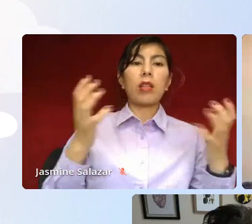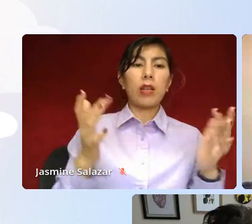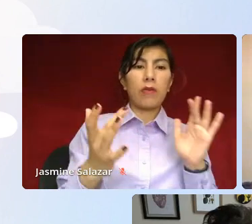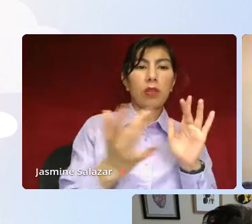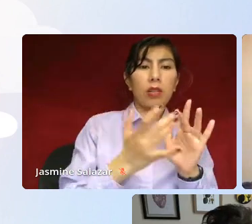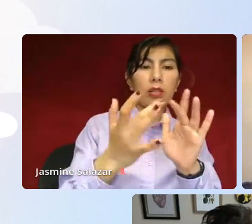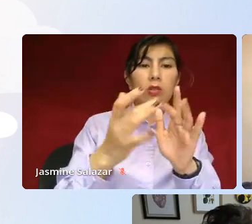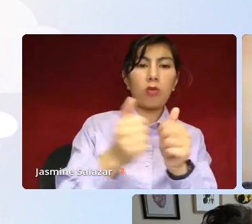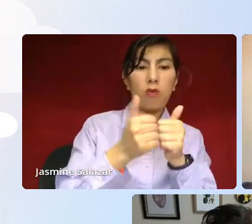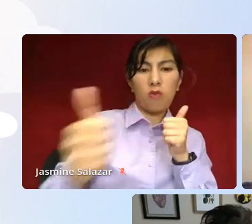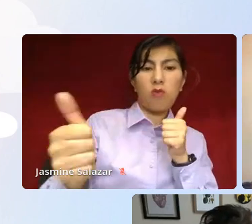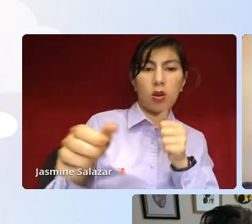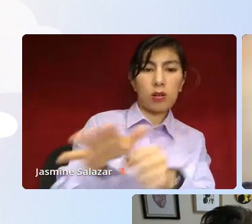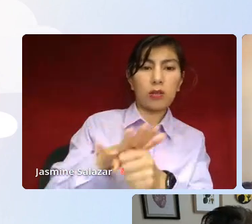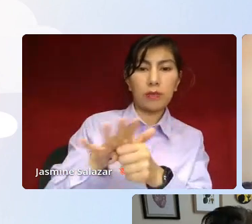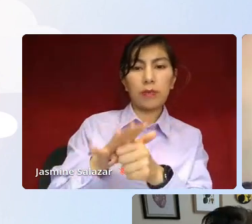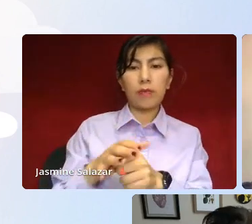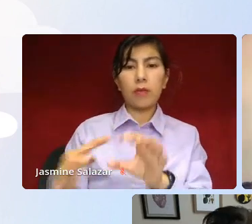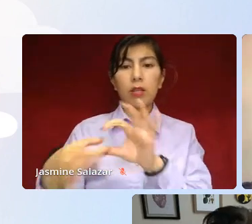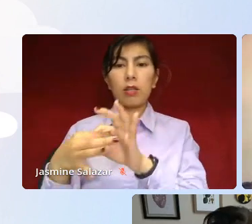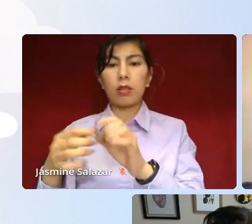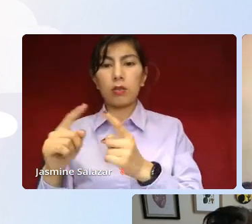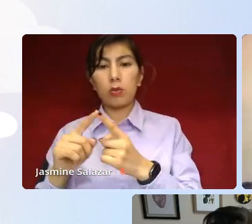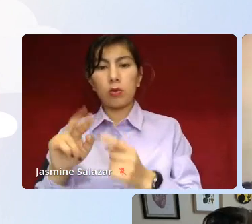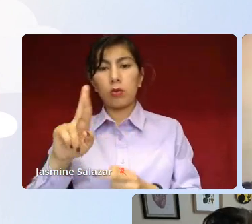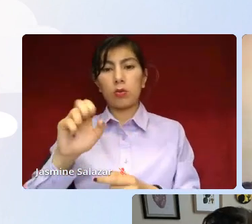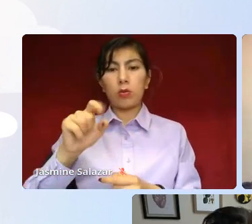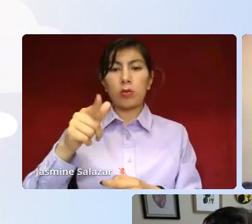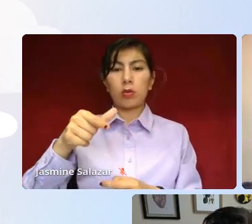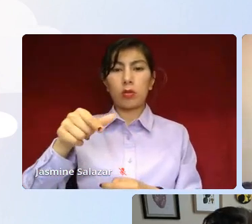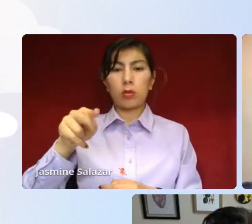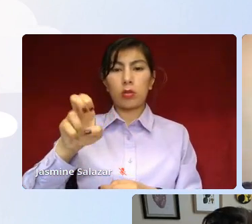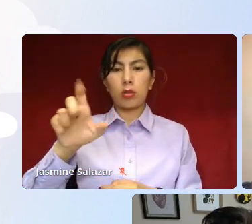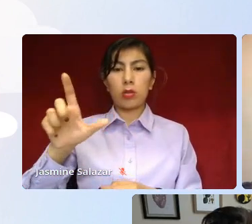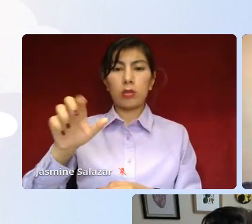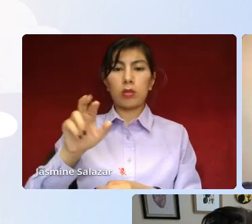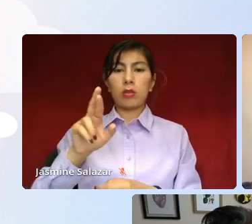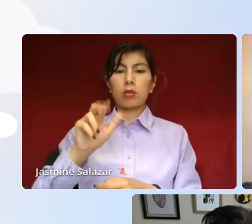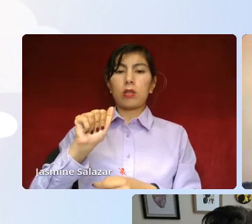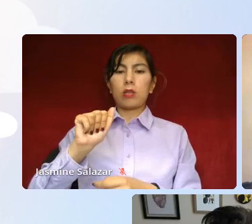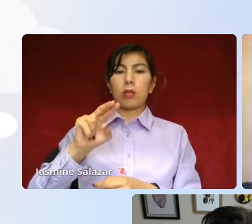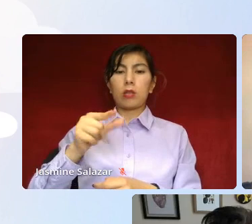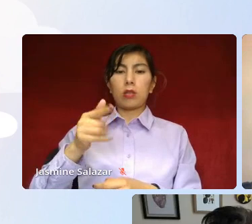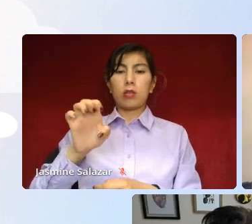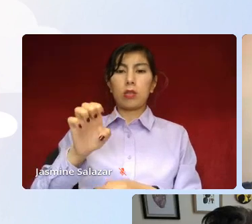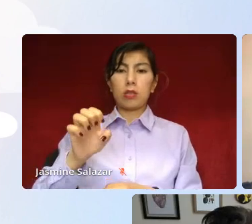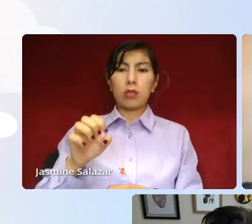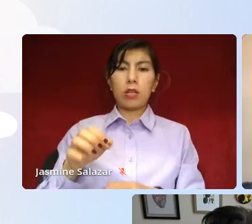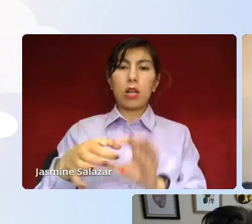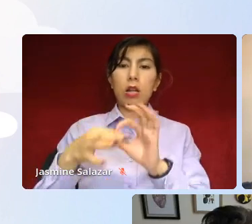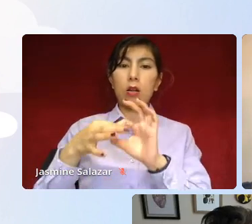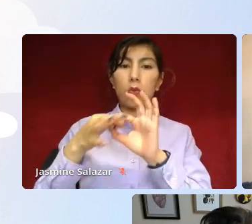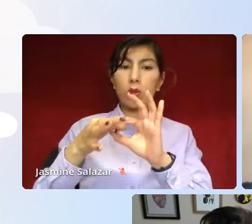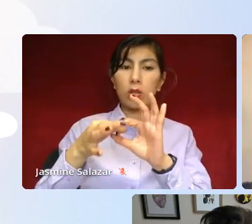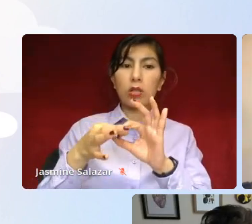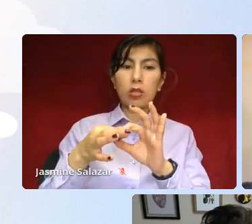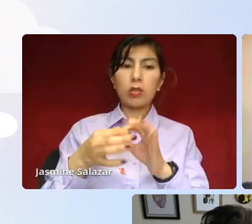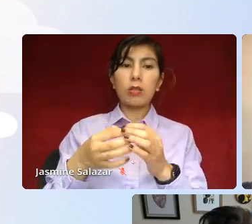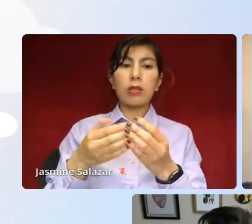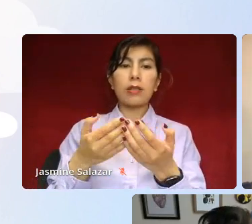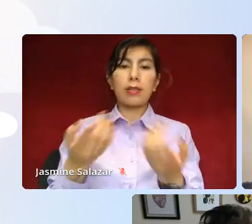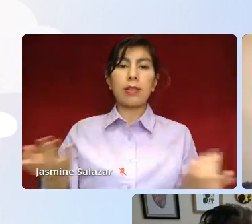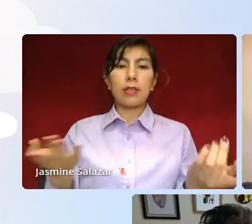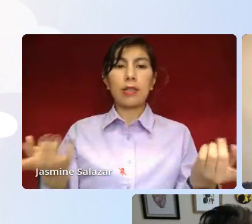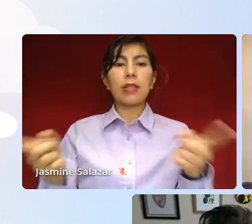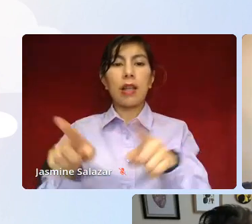tie into what Raquel and Angie were saying, relationships are key. We know that relationships get things done. And